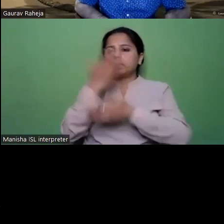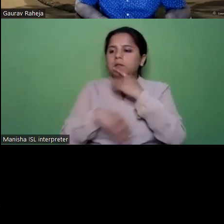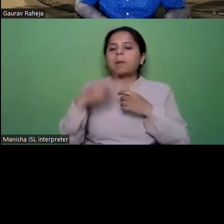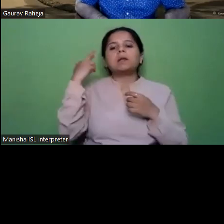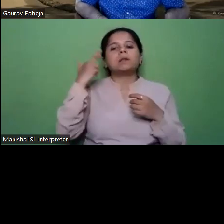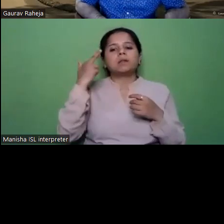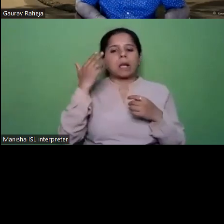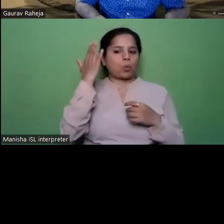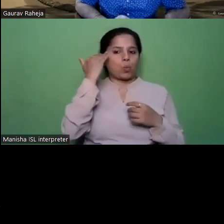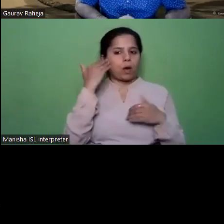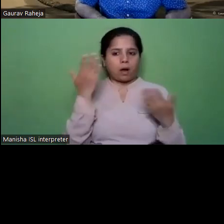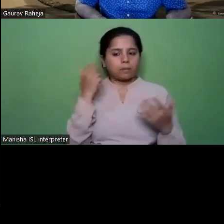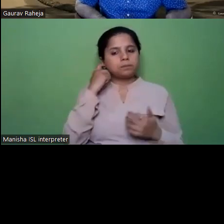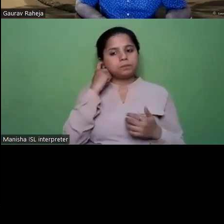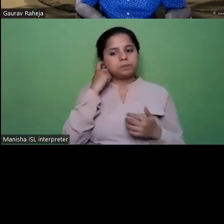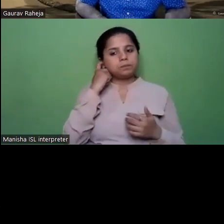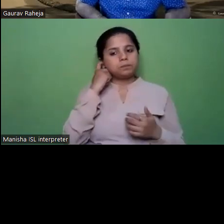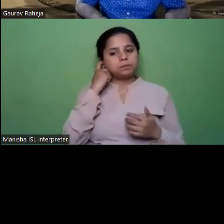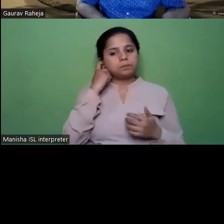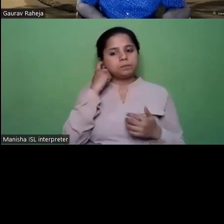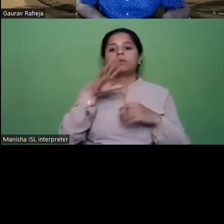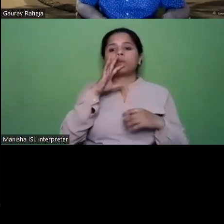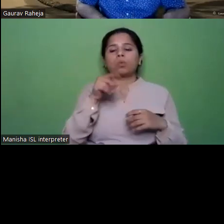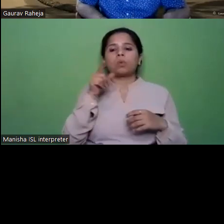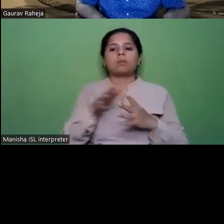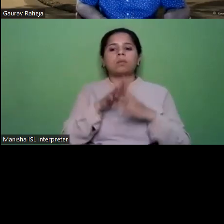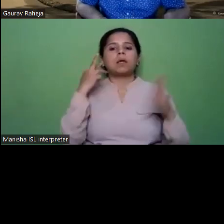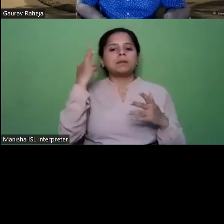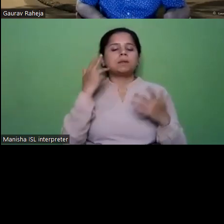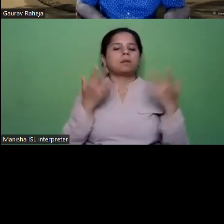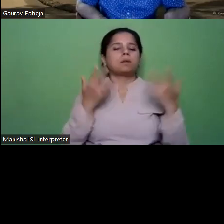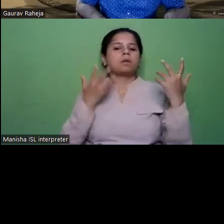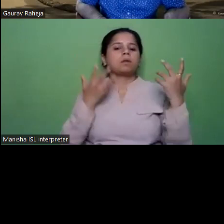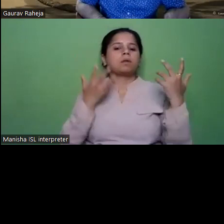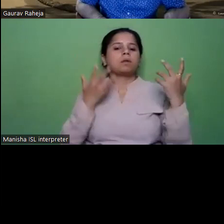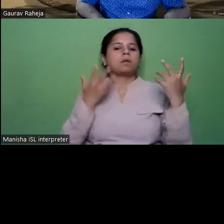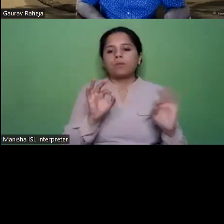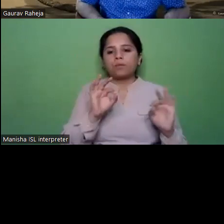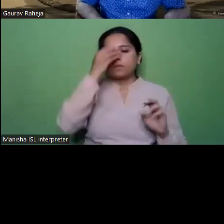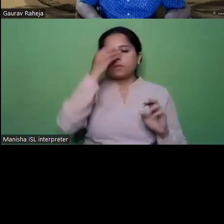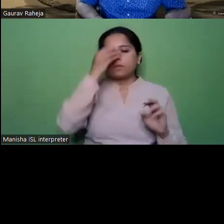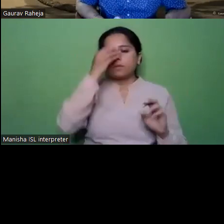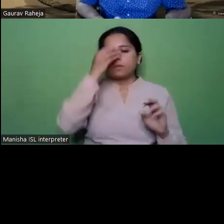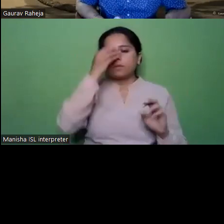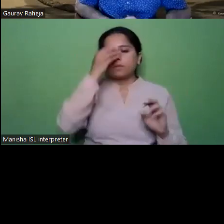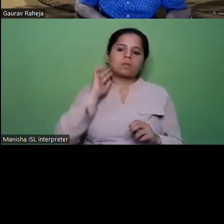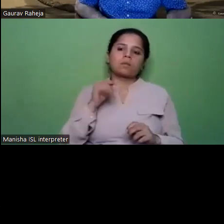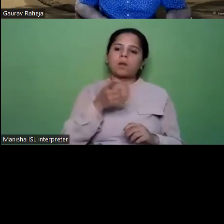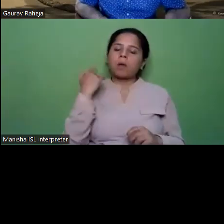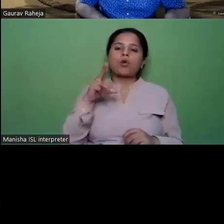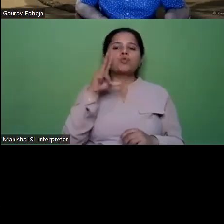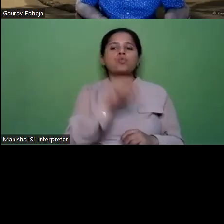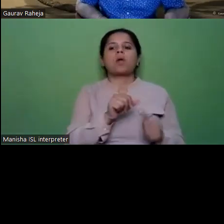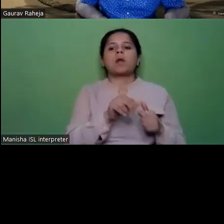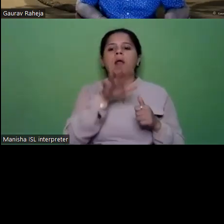Why? Because the disability has not been given reasonable accommodation, because it was denied access